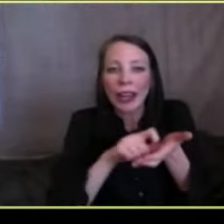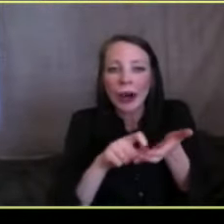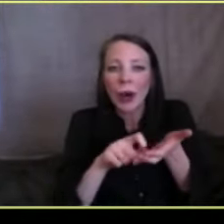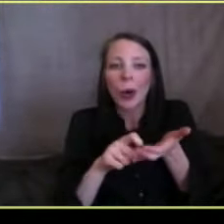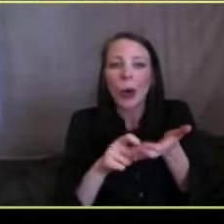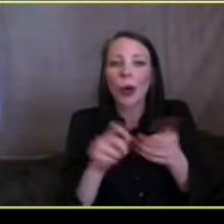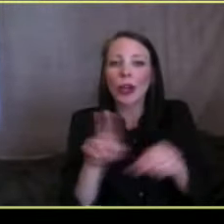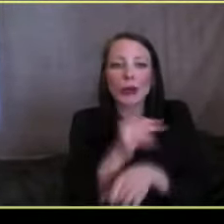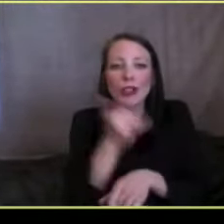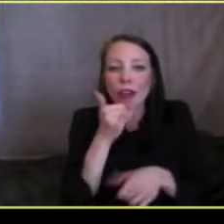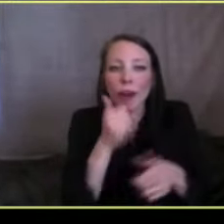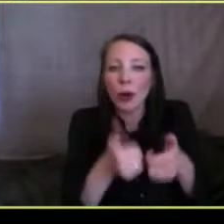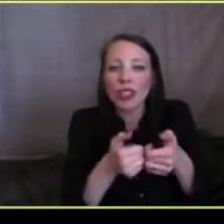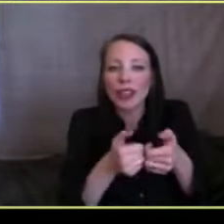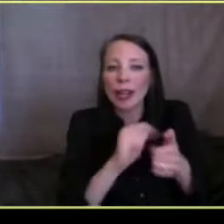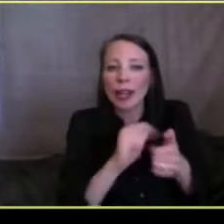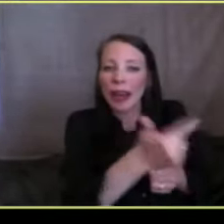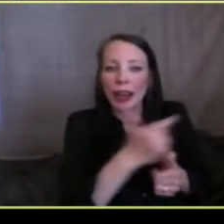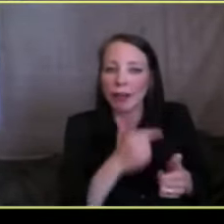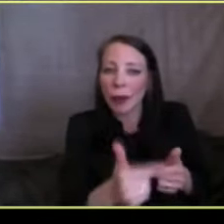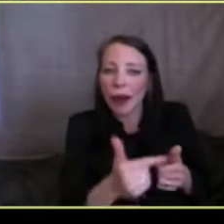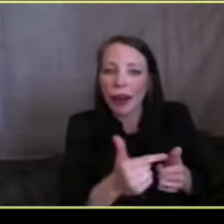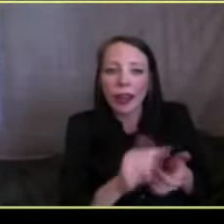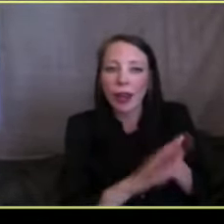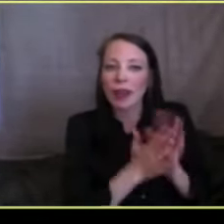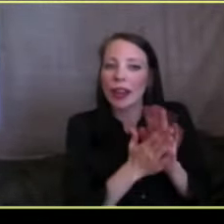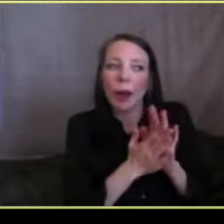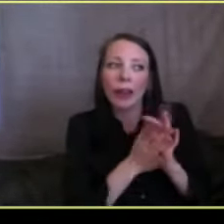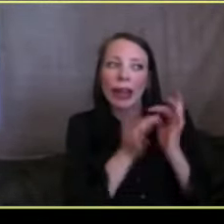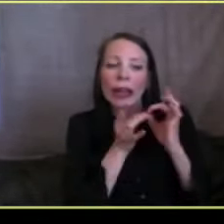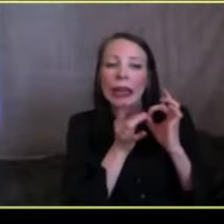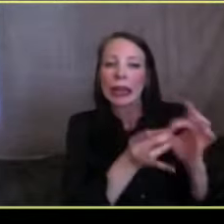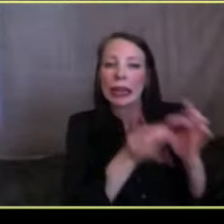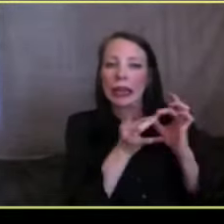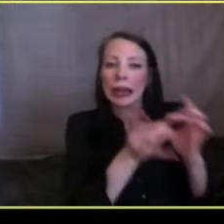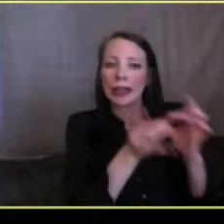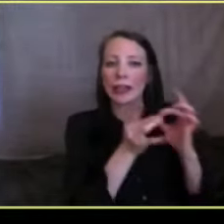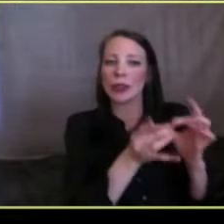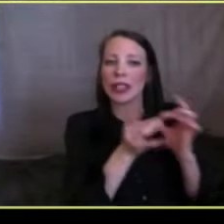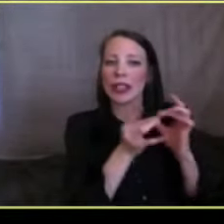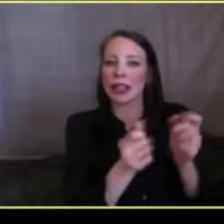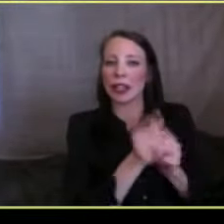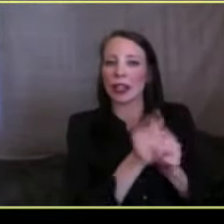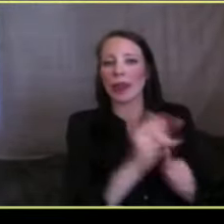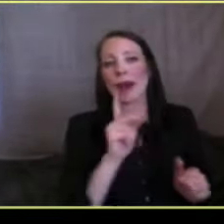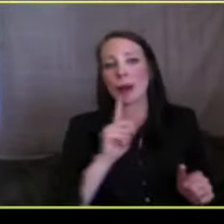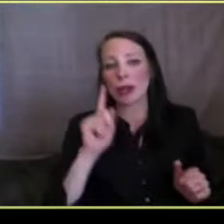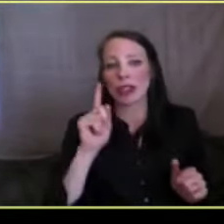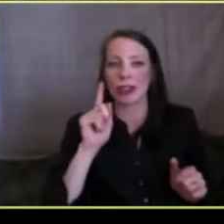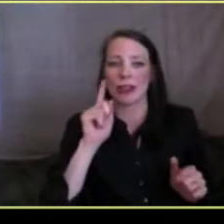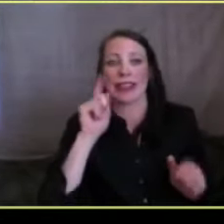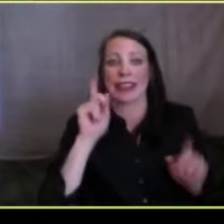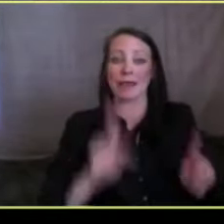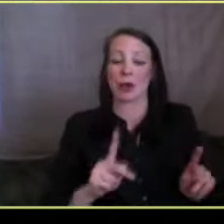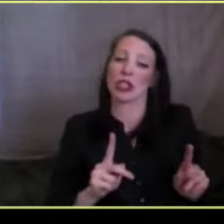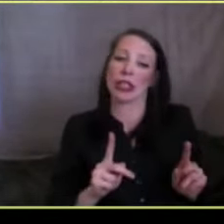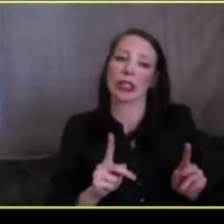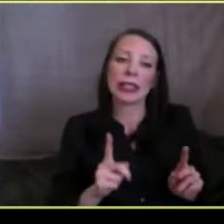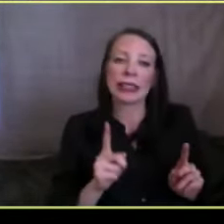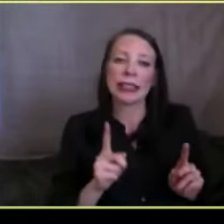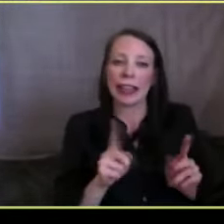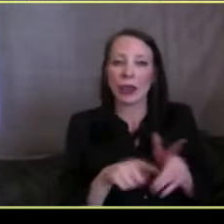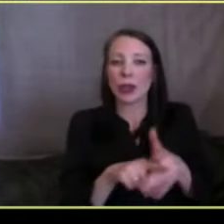writing or using your phone to type back and forth and become like associated and connected with that person, that deaf